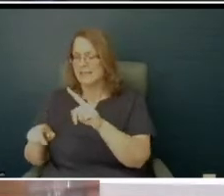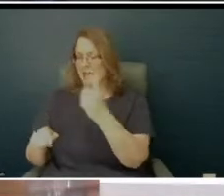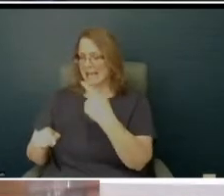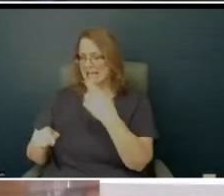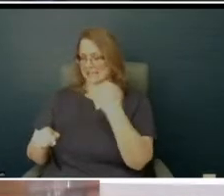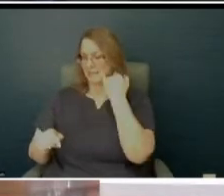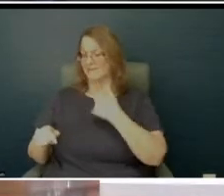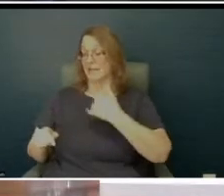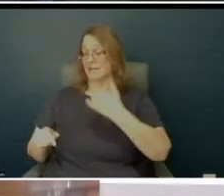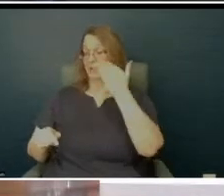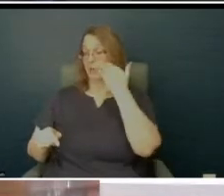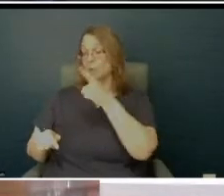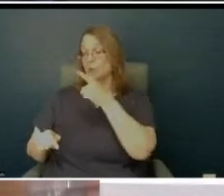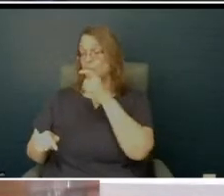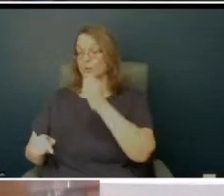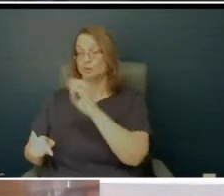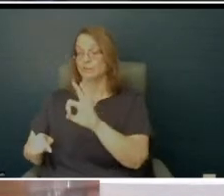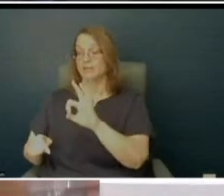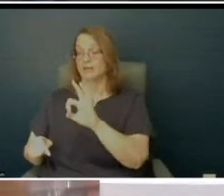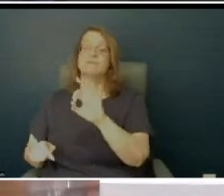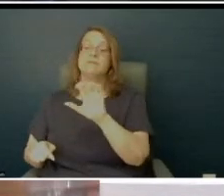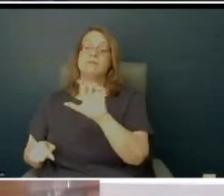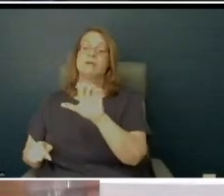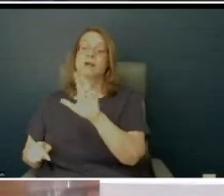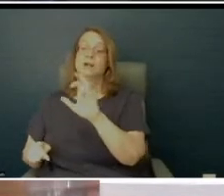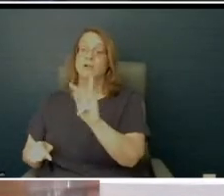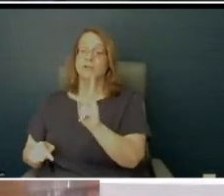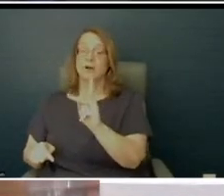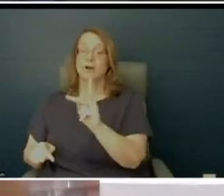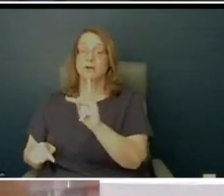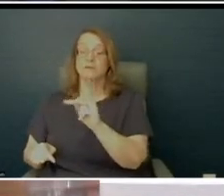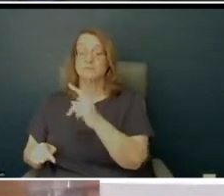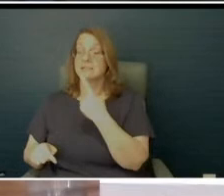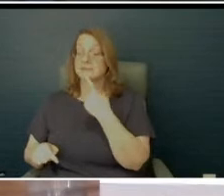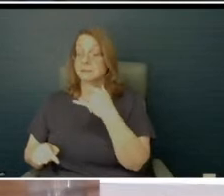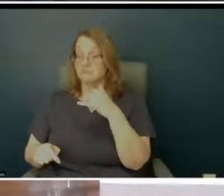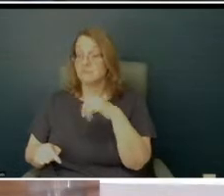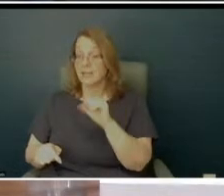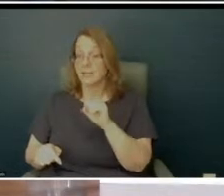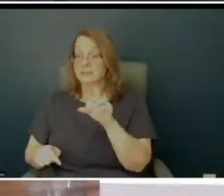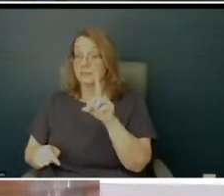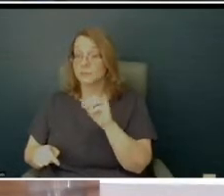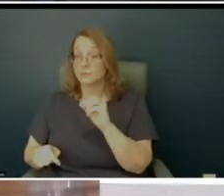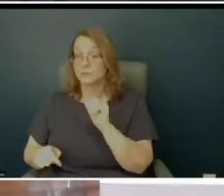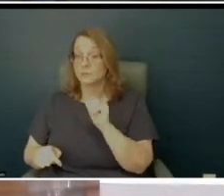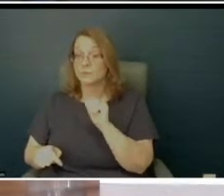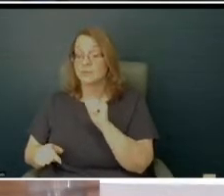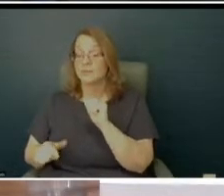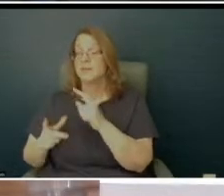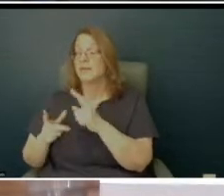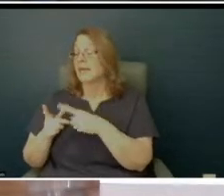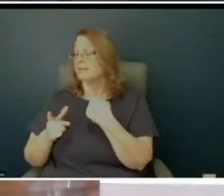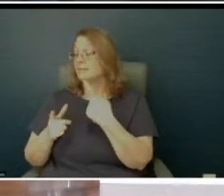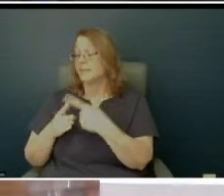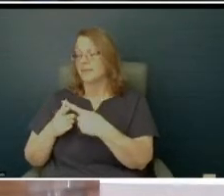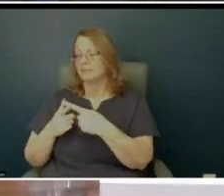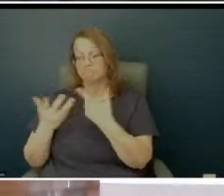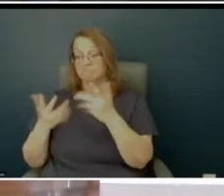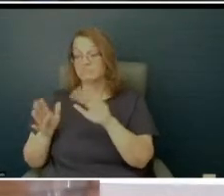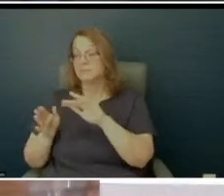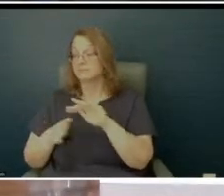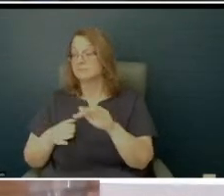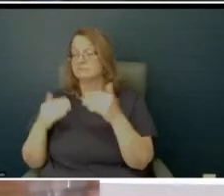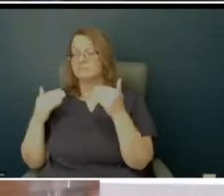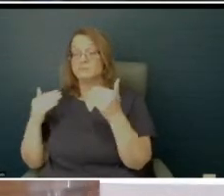know who he was, or something like that. And I told him I did, and then the conversation just moved on. But when